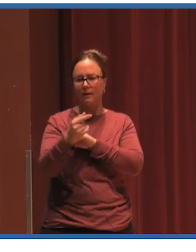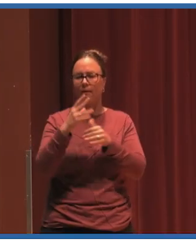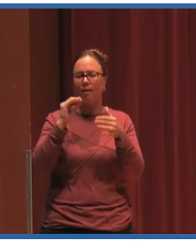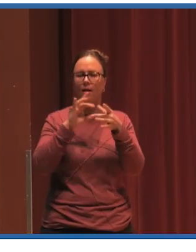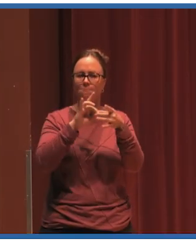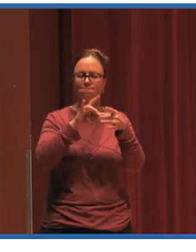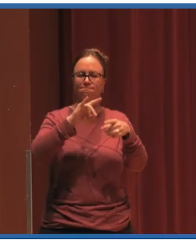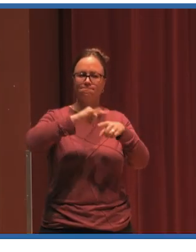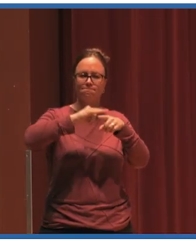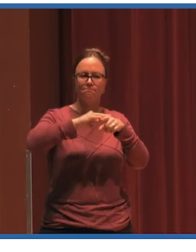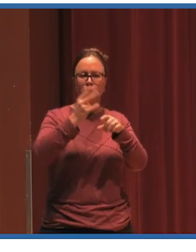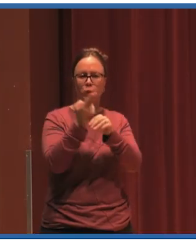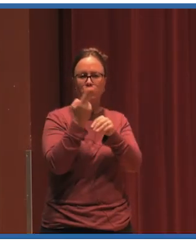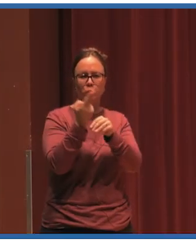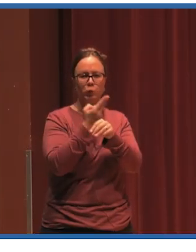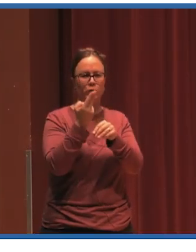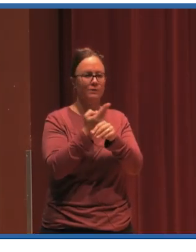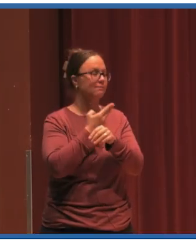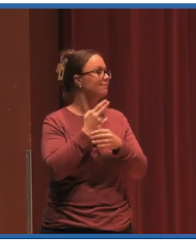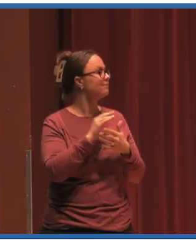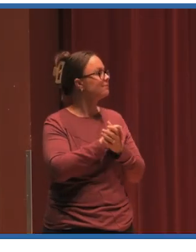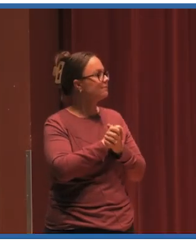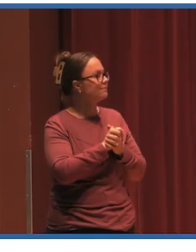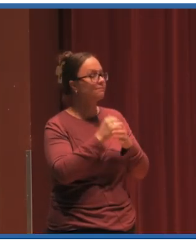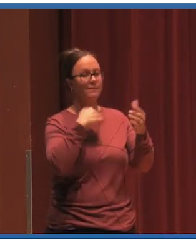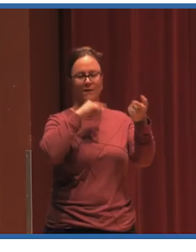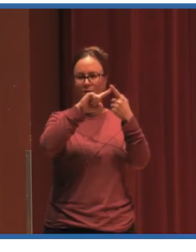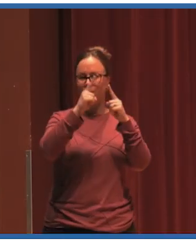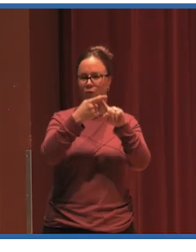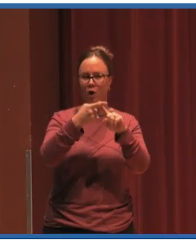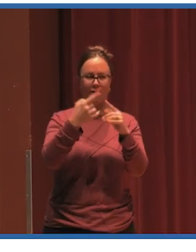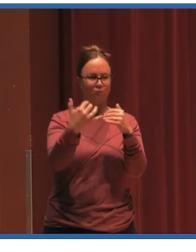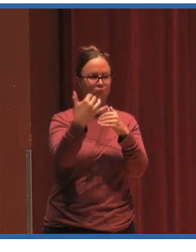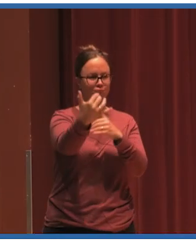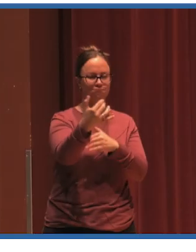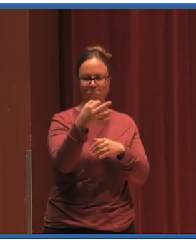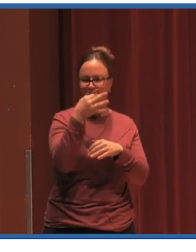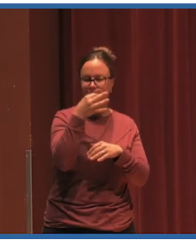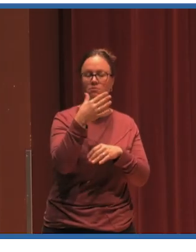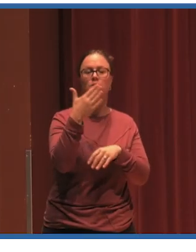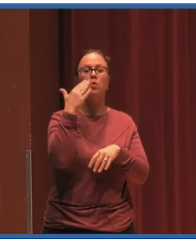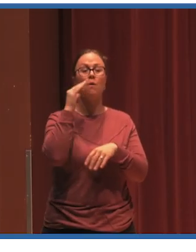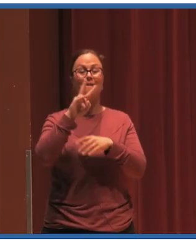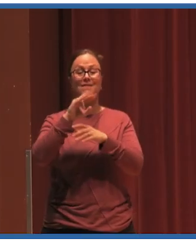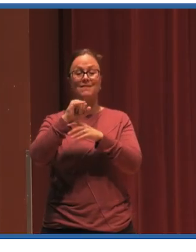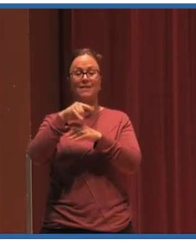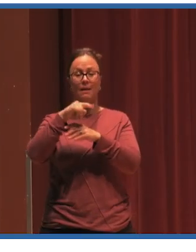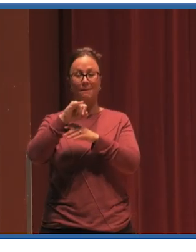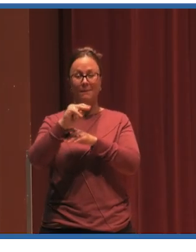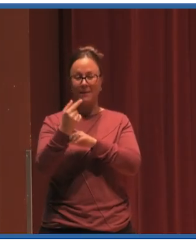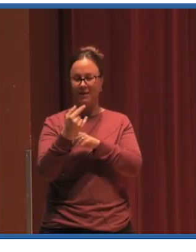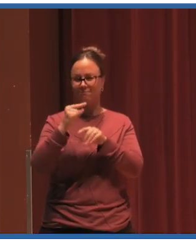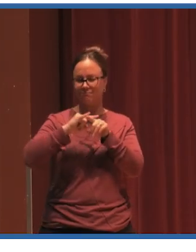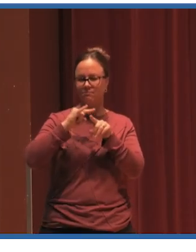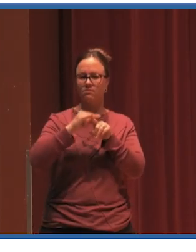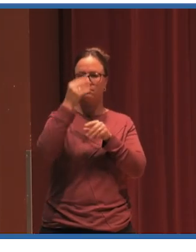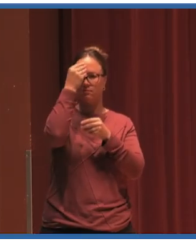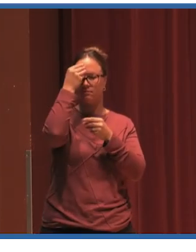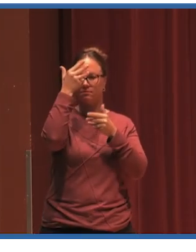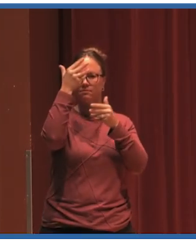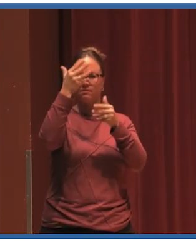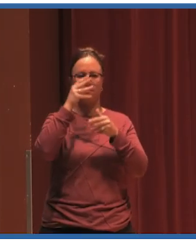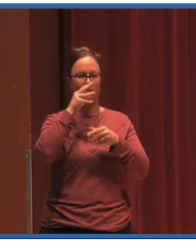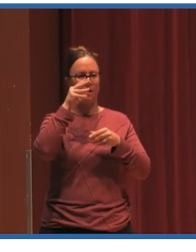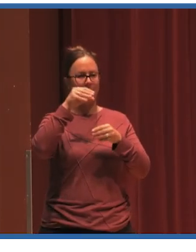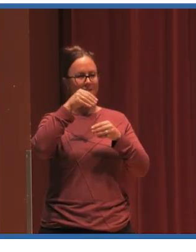friend in the audience. We have an expert out there. No, the vaping information is not in the data